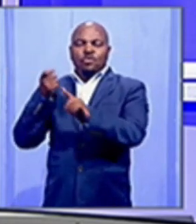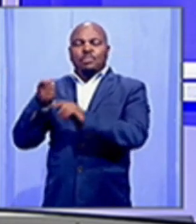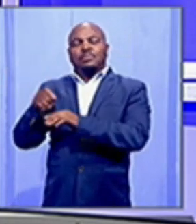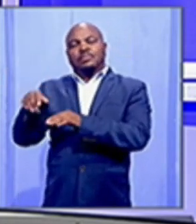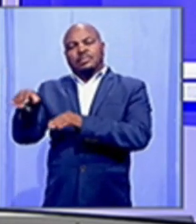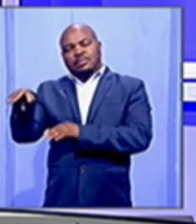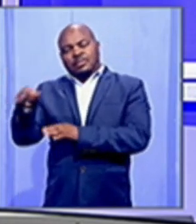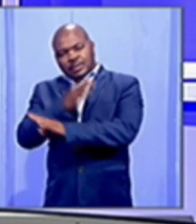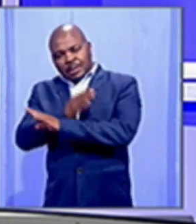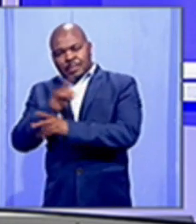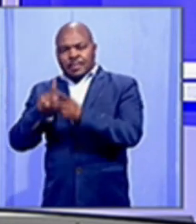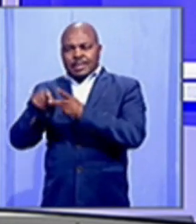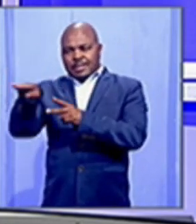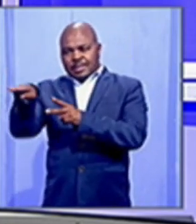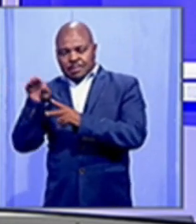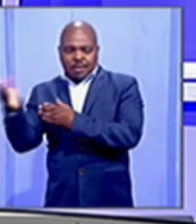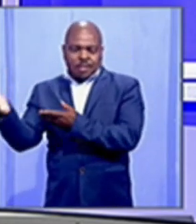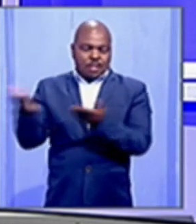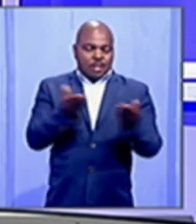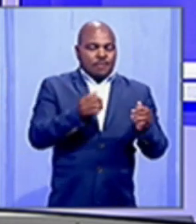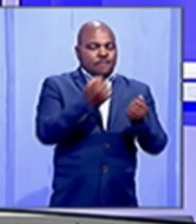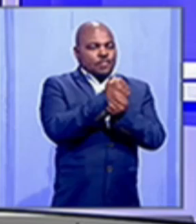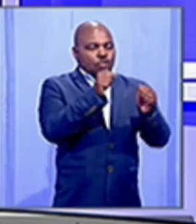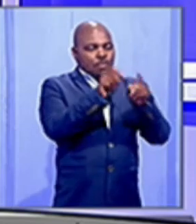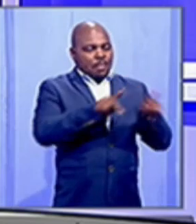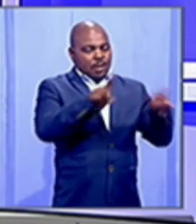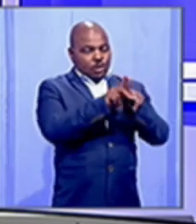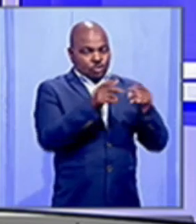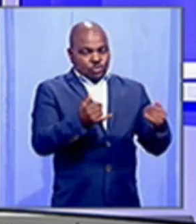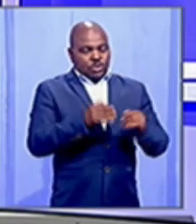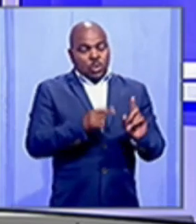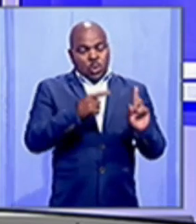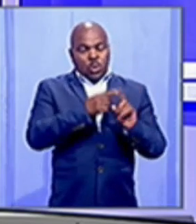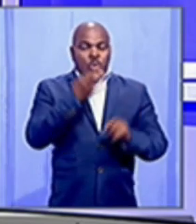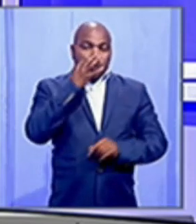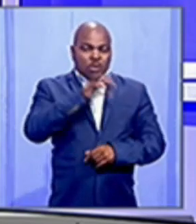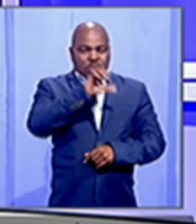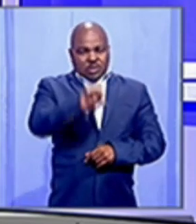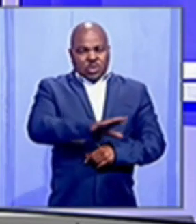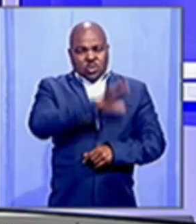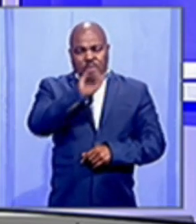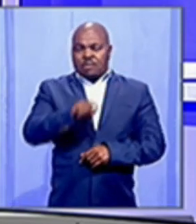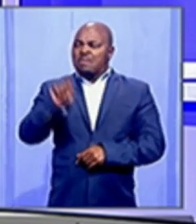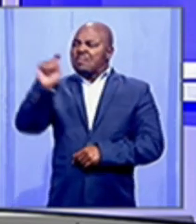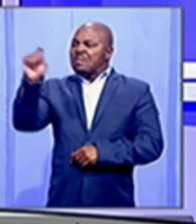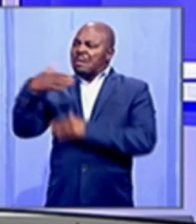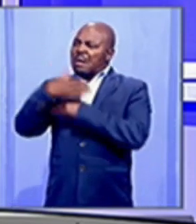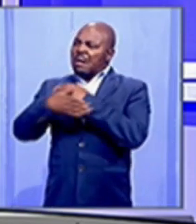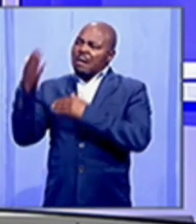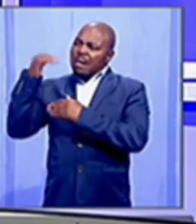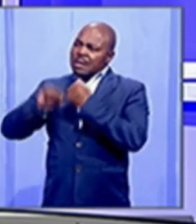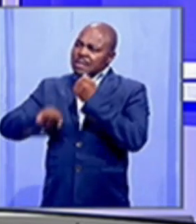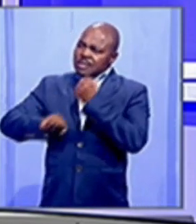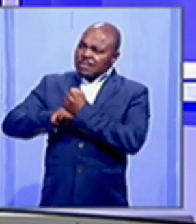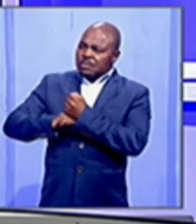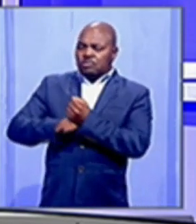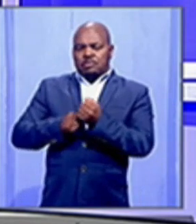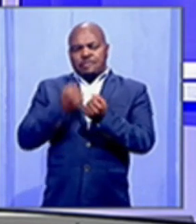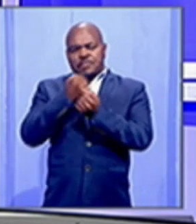Zambia le Zimbabwe kwa Freedom Park gompieno. A Afrika Borwa e tla nna e leboga dinaga tsa kwa ntle tse di neng tsa amogela